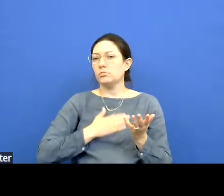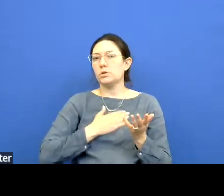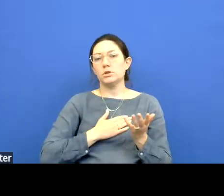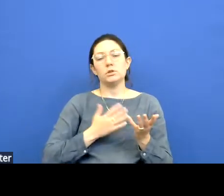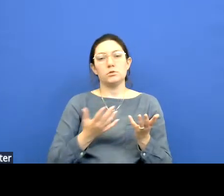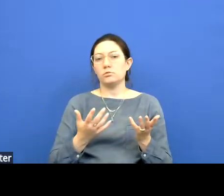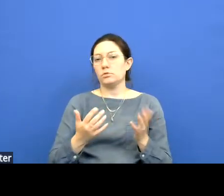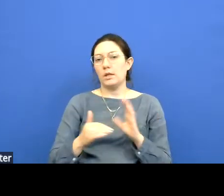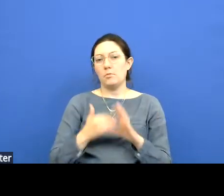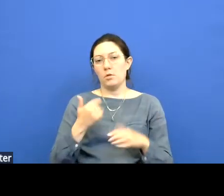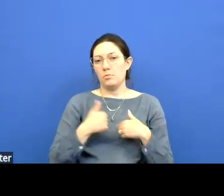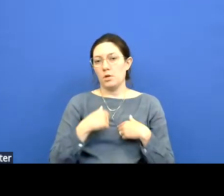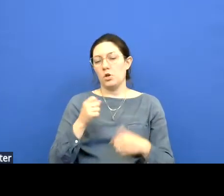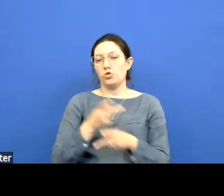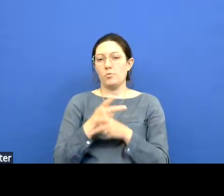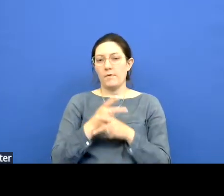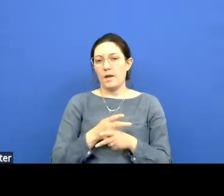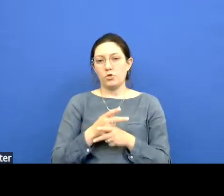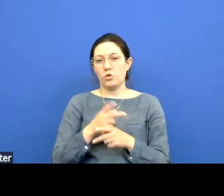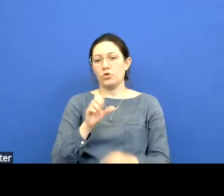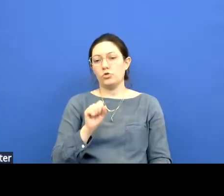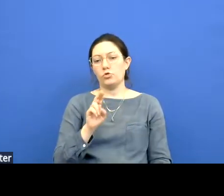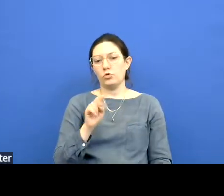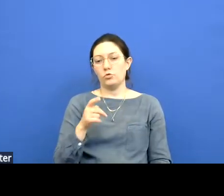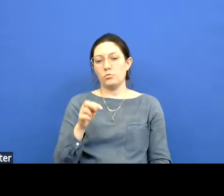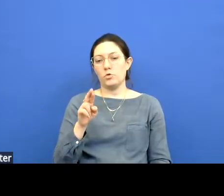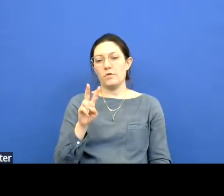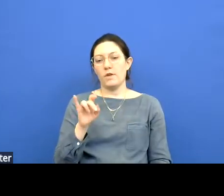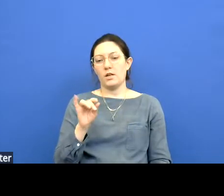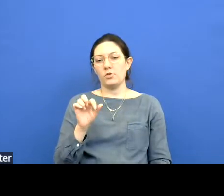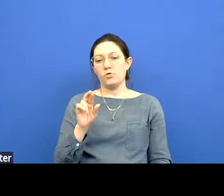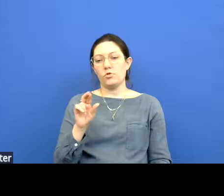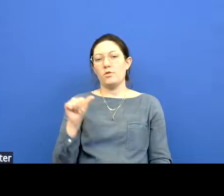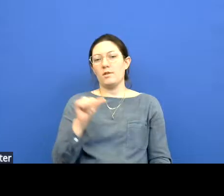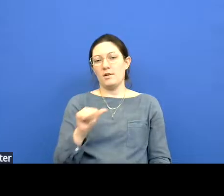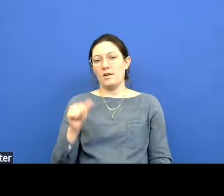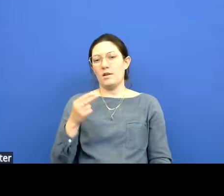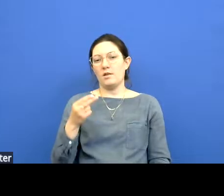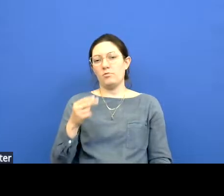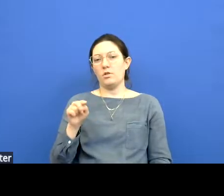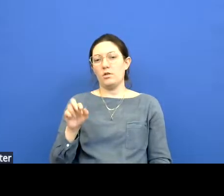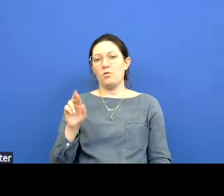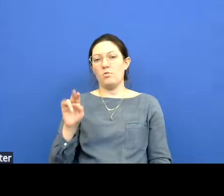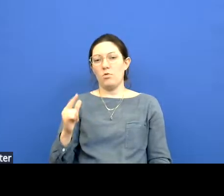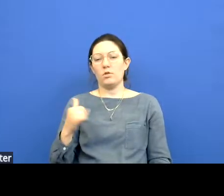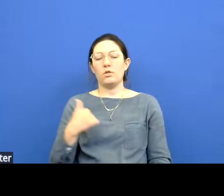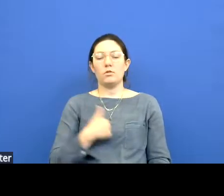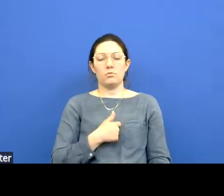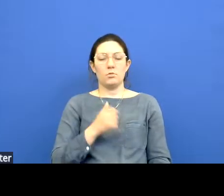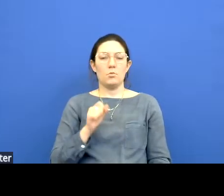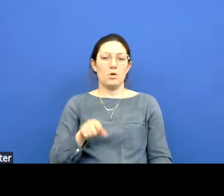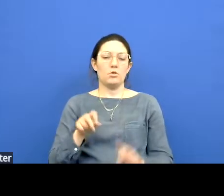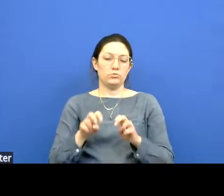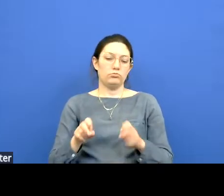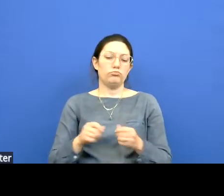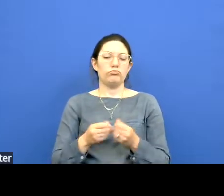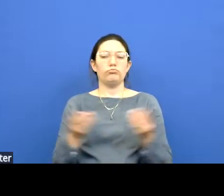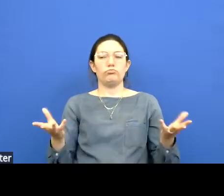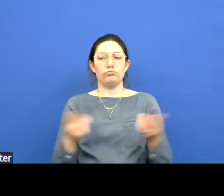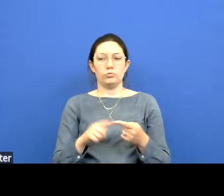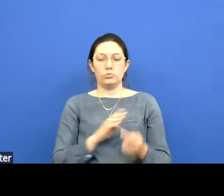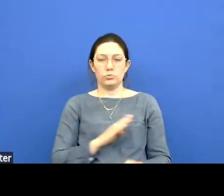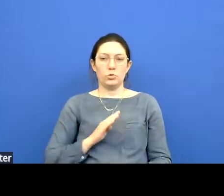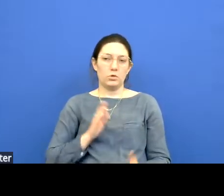to supervisor@henrietta.org and I'll get it out to the rest of the town board. We're happy to get people's